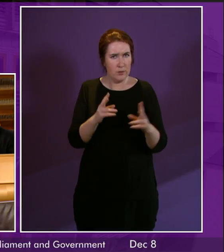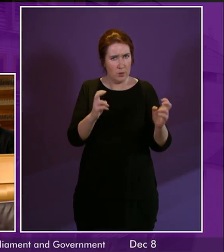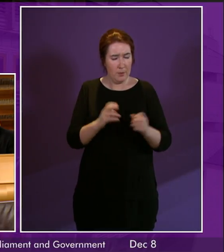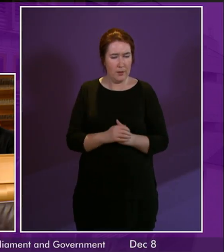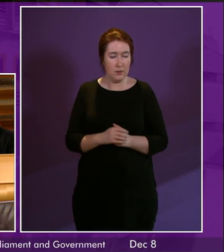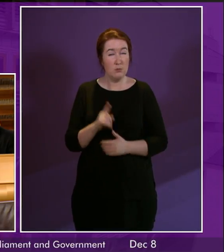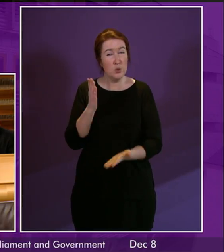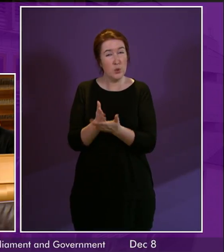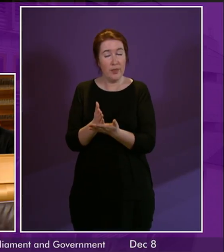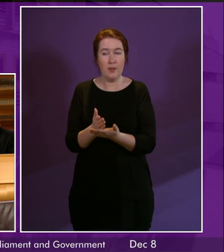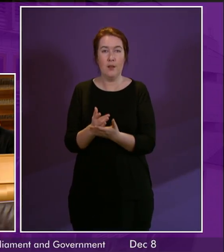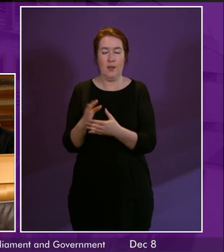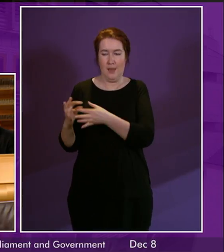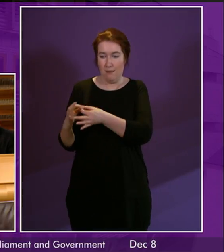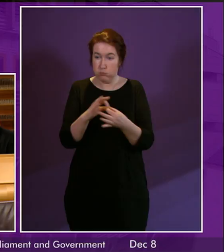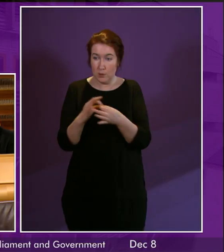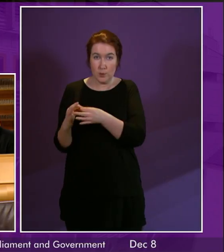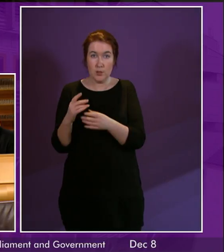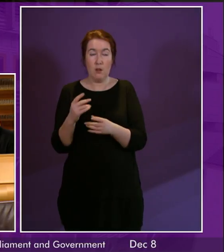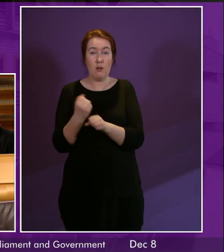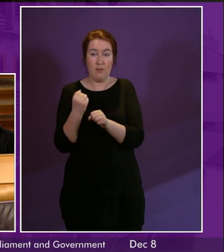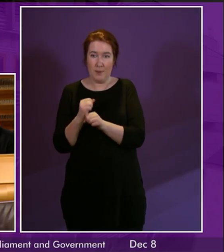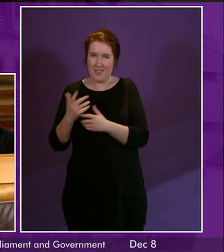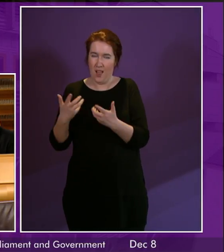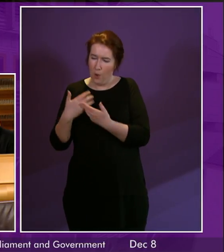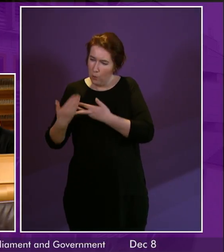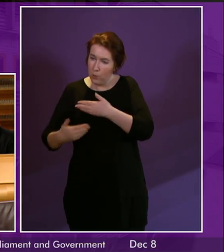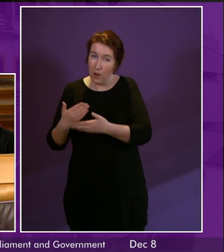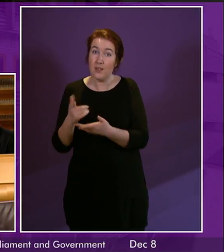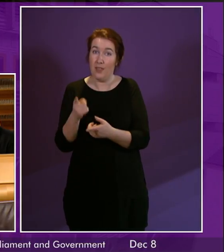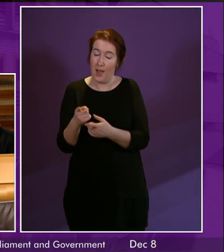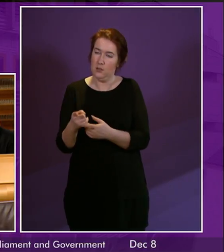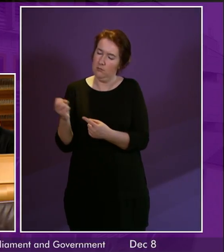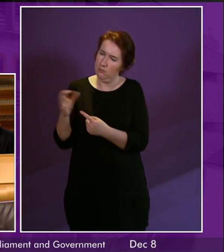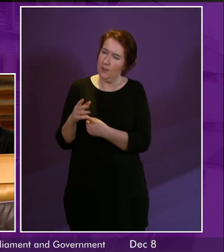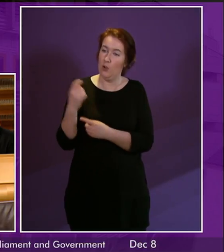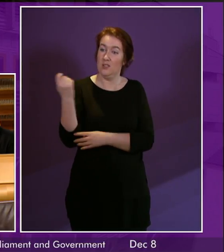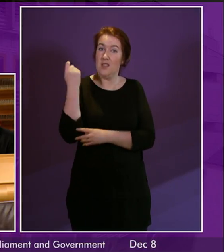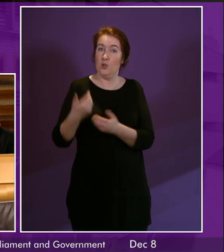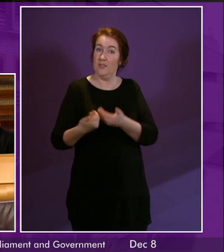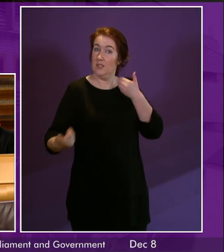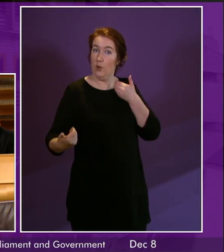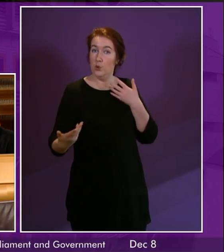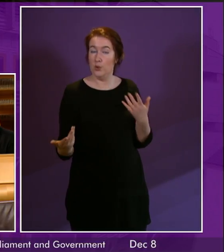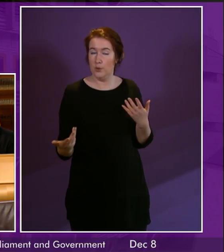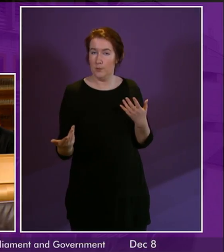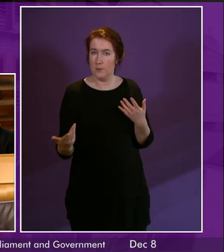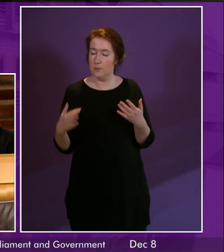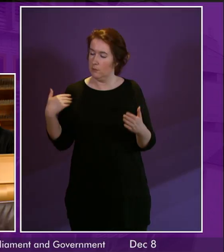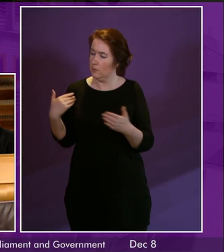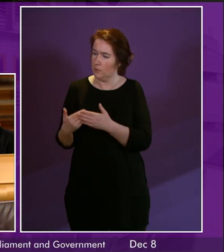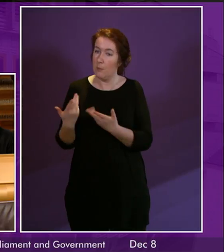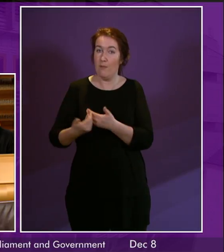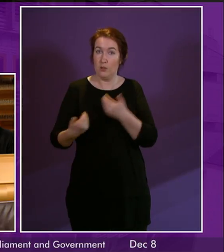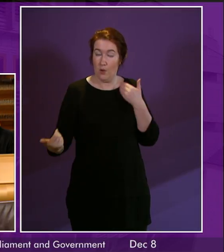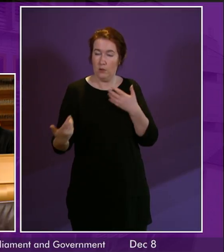truth is, intergovernmental machinery is now core to the success of devolution itself. Hitherto in the devolved era, we